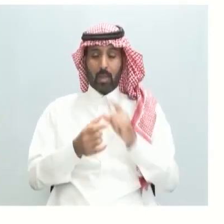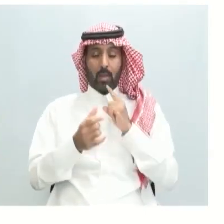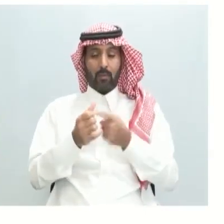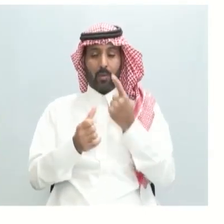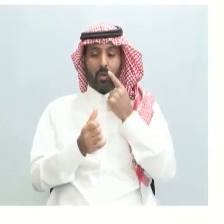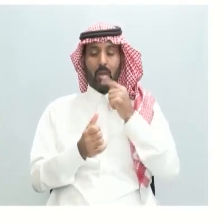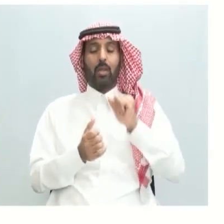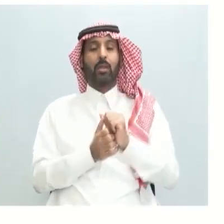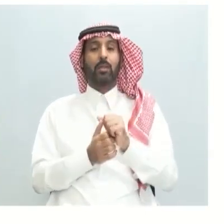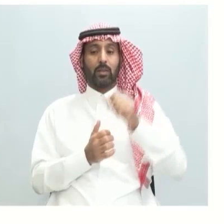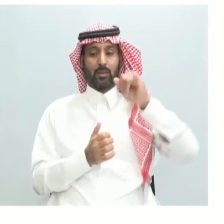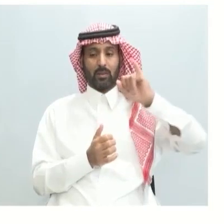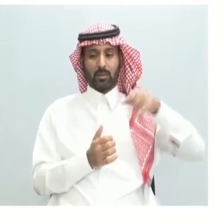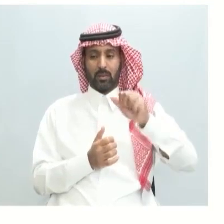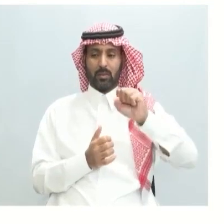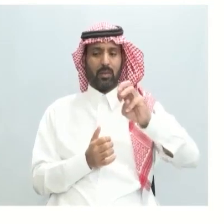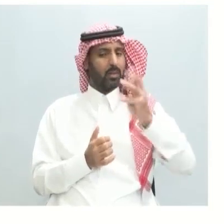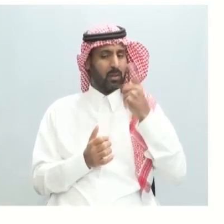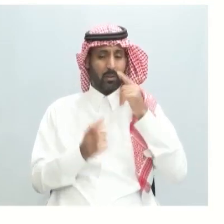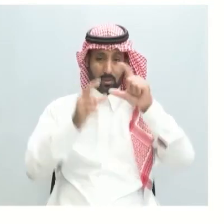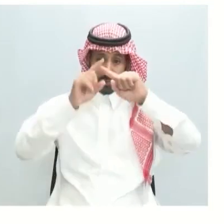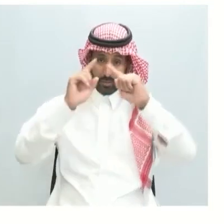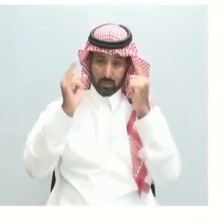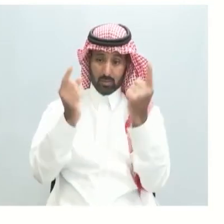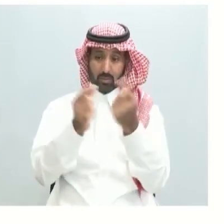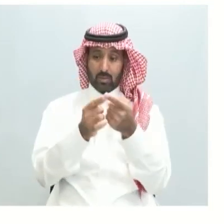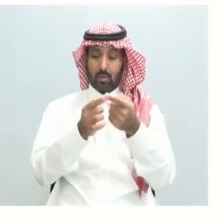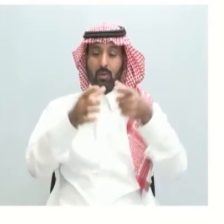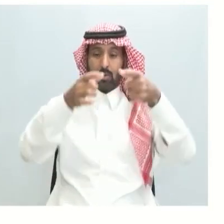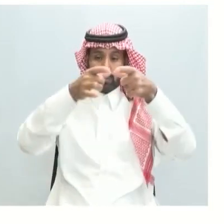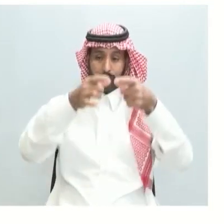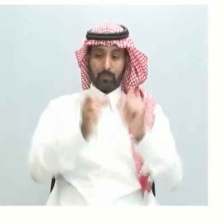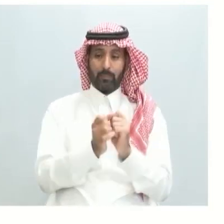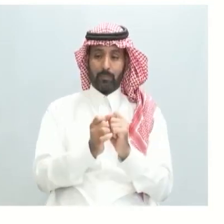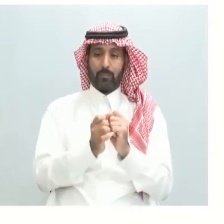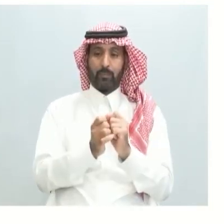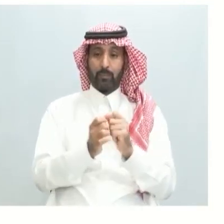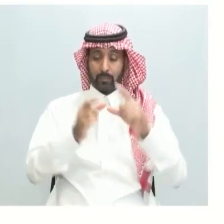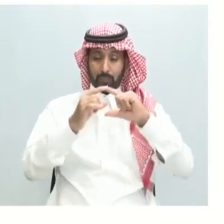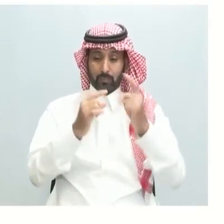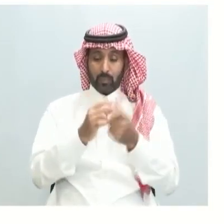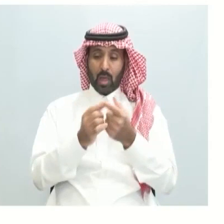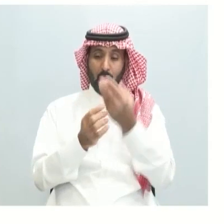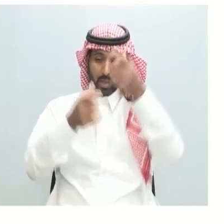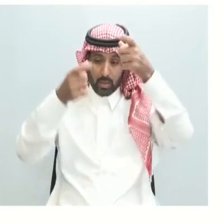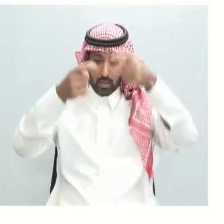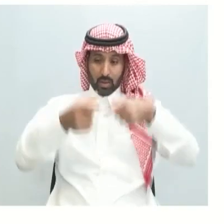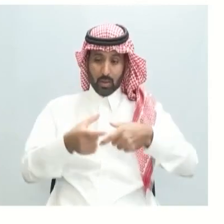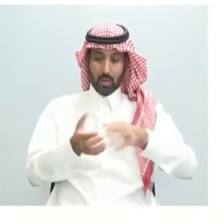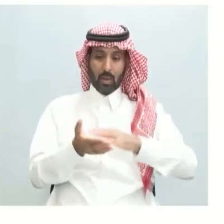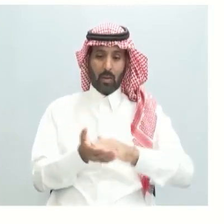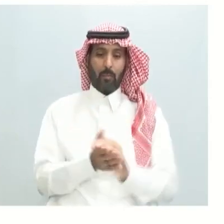Afghanistan. What is the shape of the minaret of Jam? So let's see the correct answer